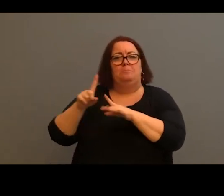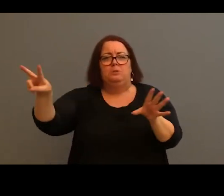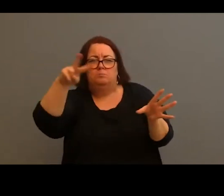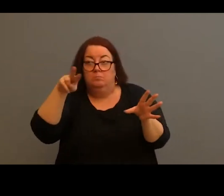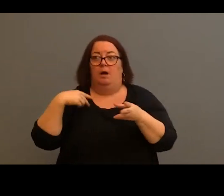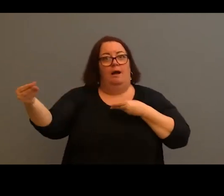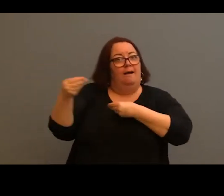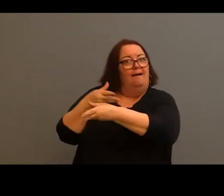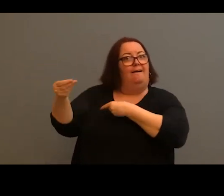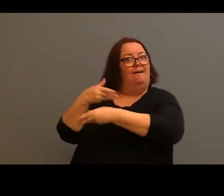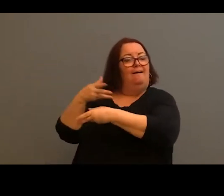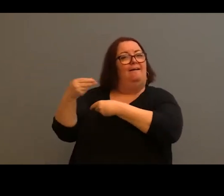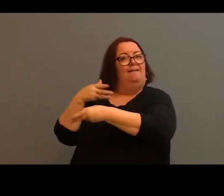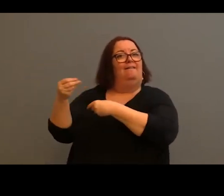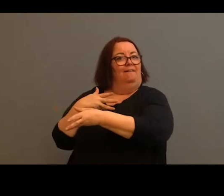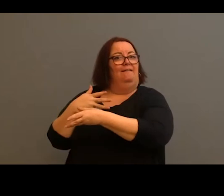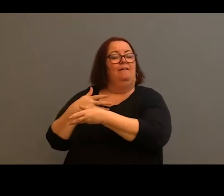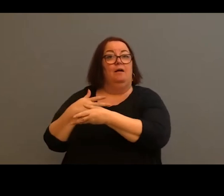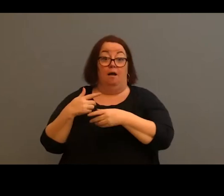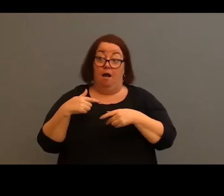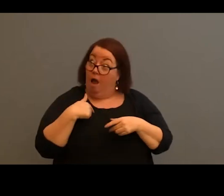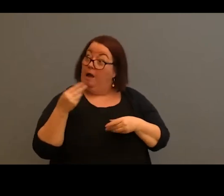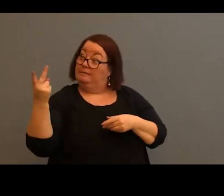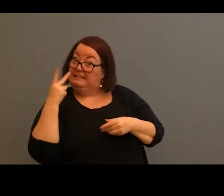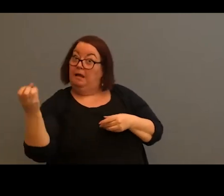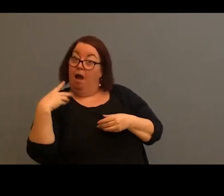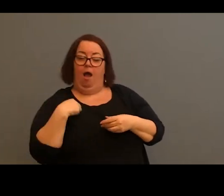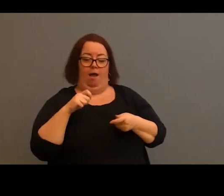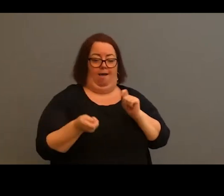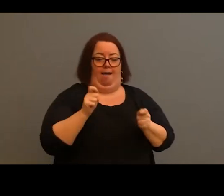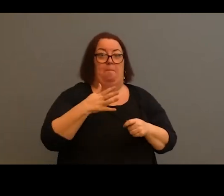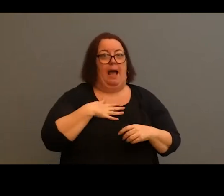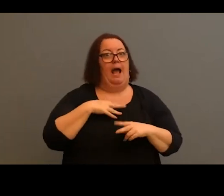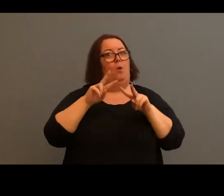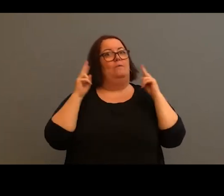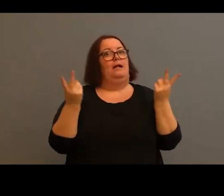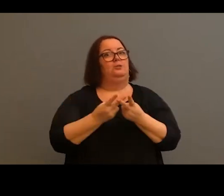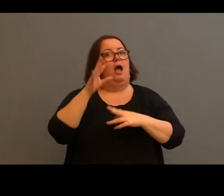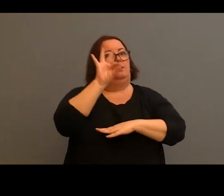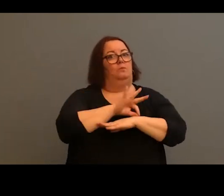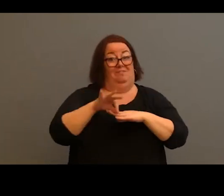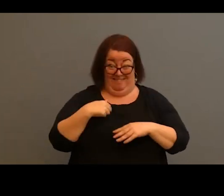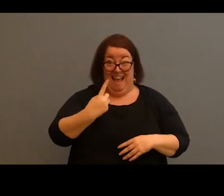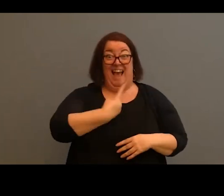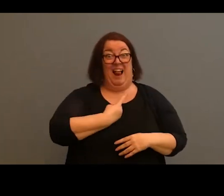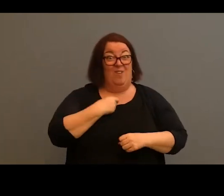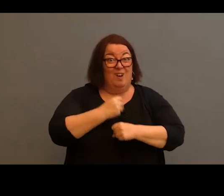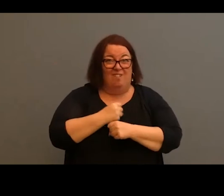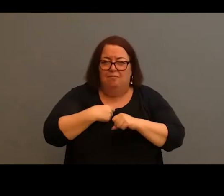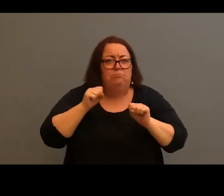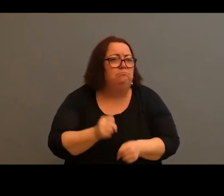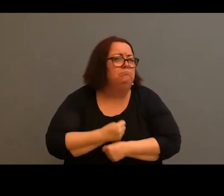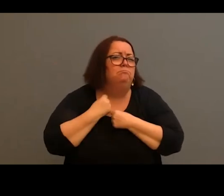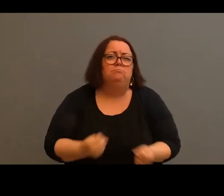do individually. It's not something that anyone can do by themselves. We need all the ministries and government